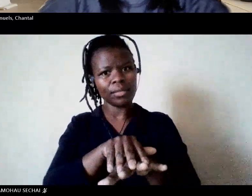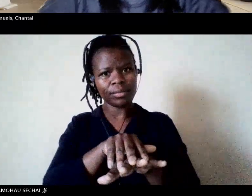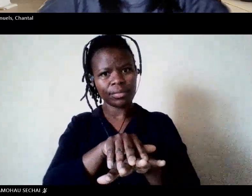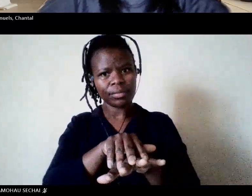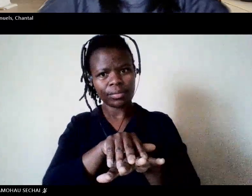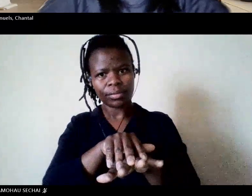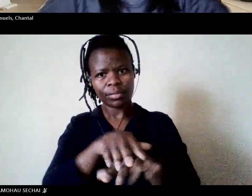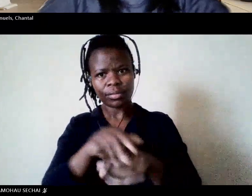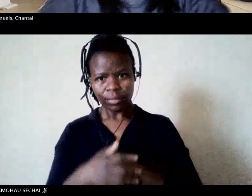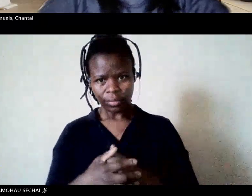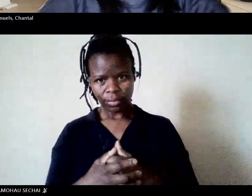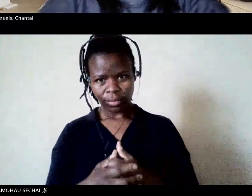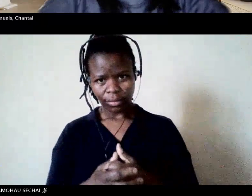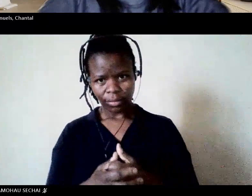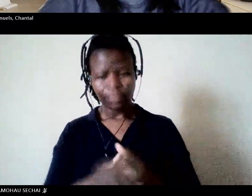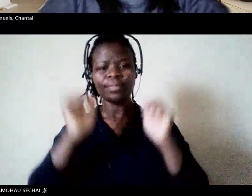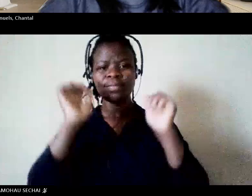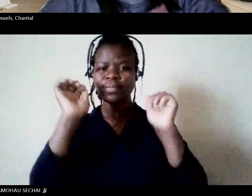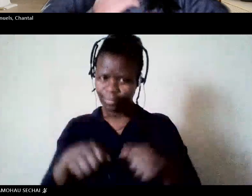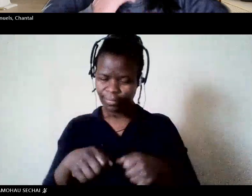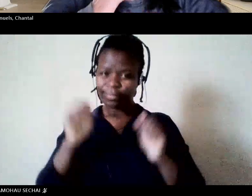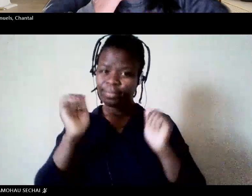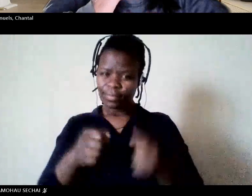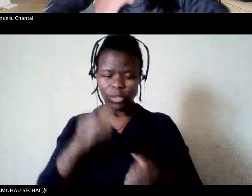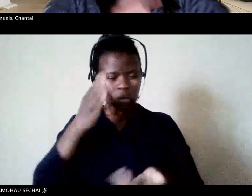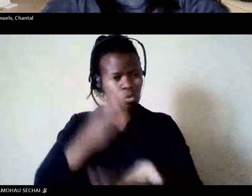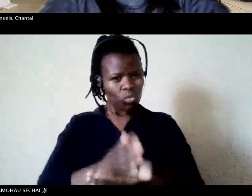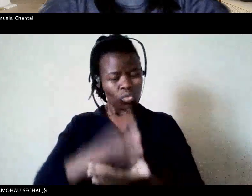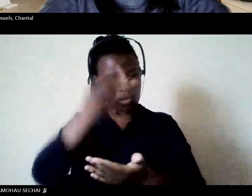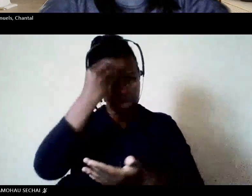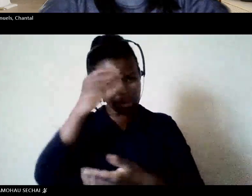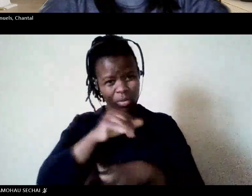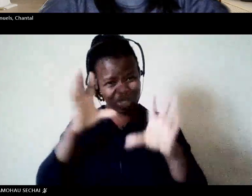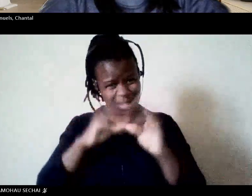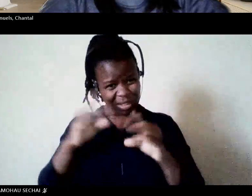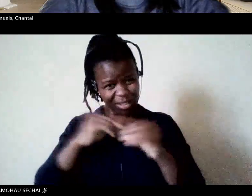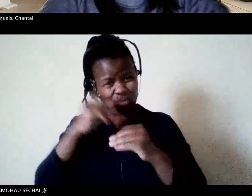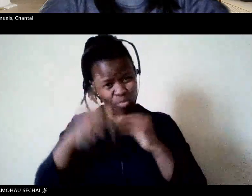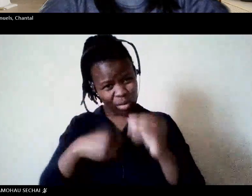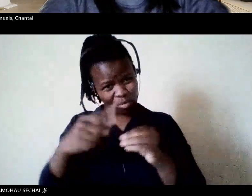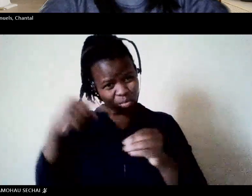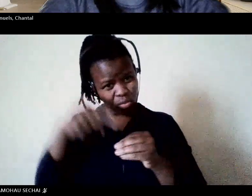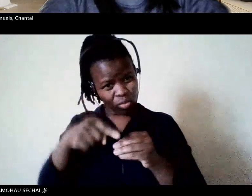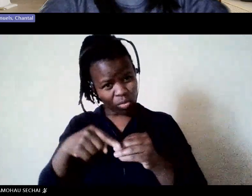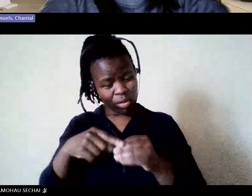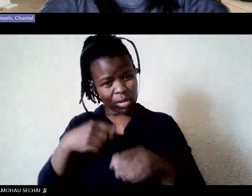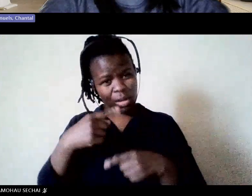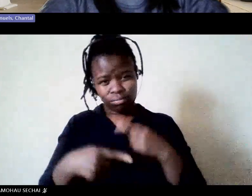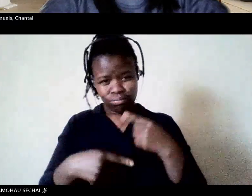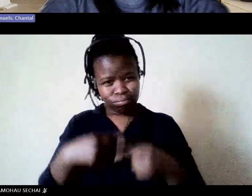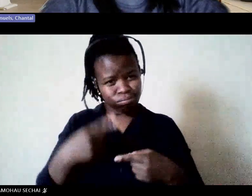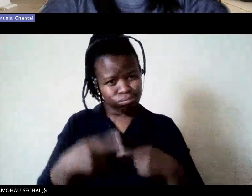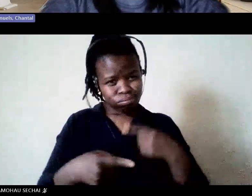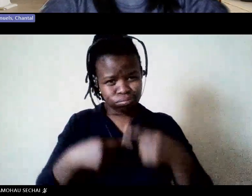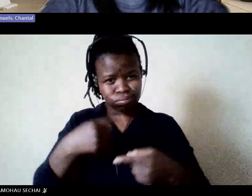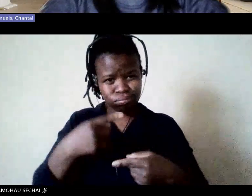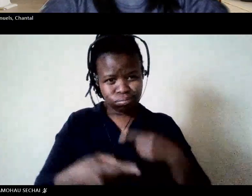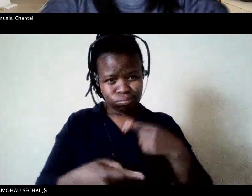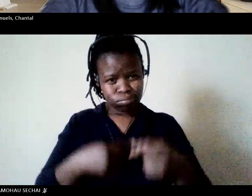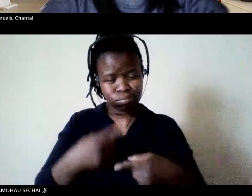And that's what I keep talking about. I mean, we talk about, we start talking about confidence, start talking about self-efficacy, start talking